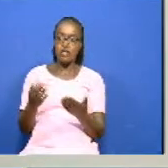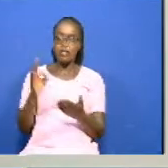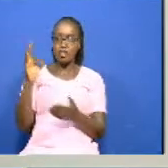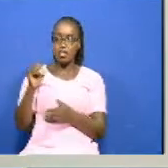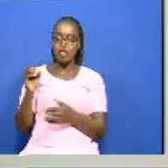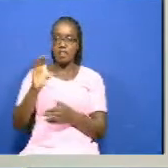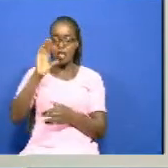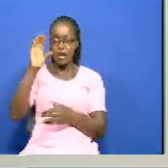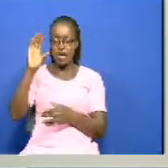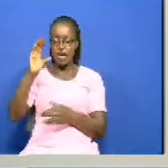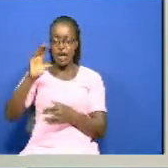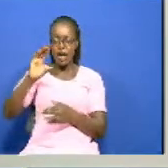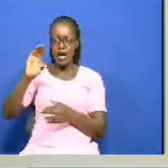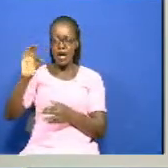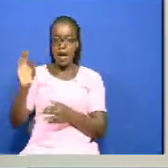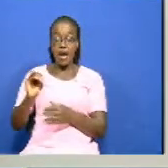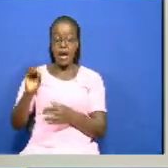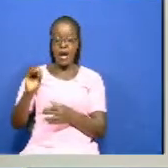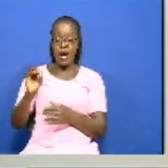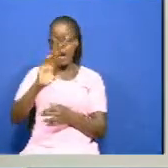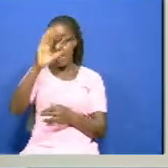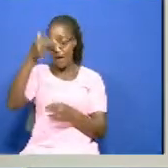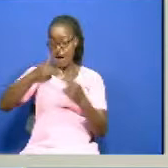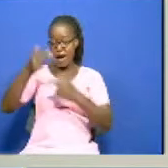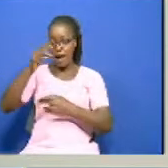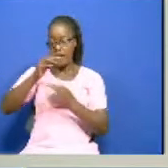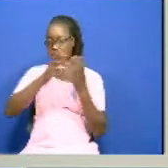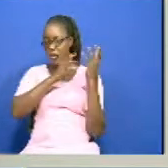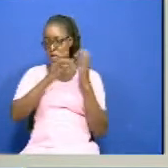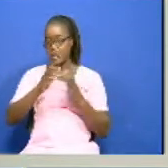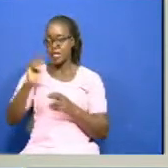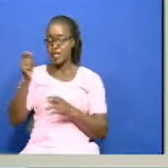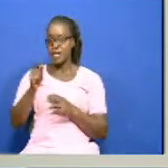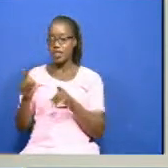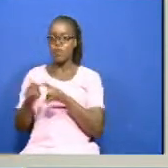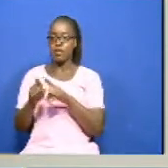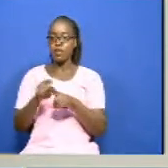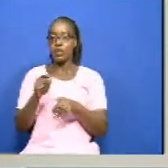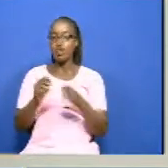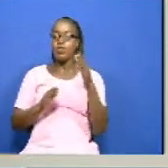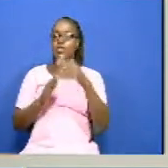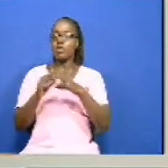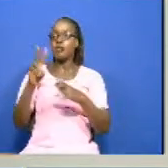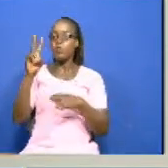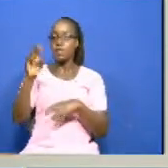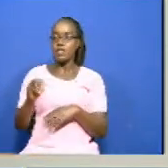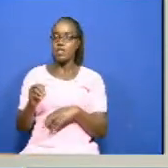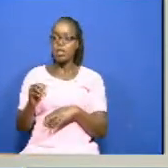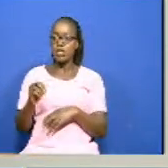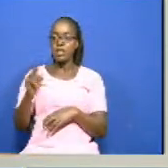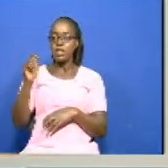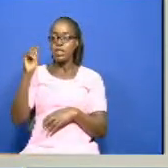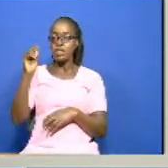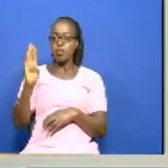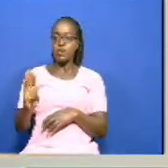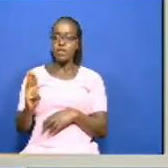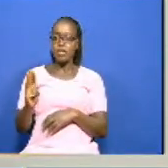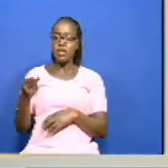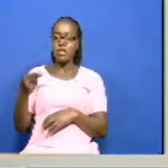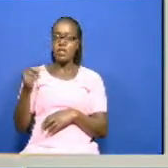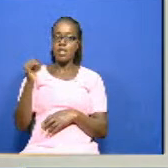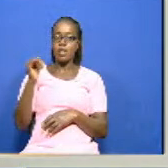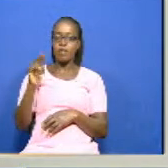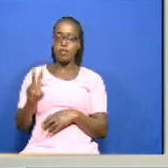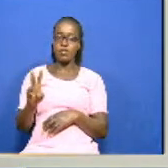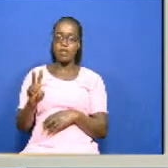burden TB countries in the world, Kenya also ranks as among the top 20 as far as TB, TB-HIV and